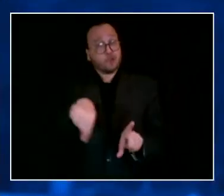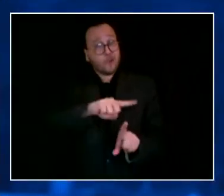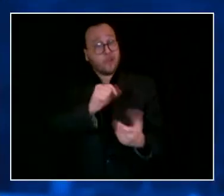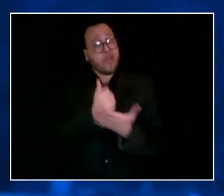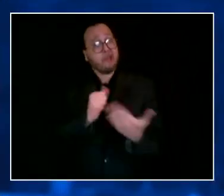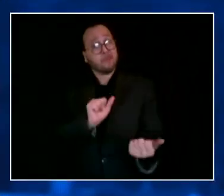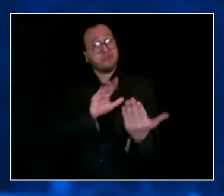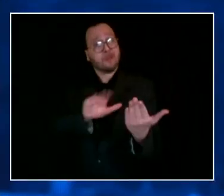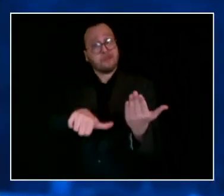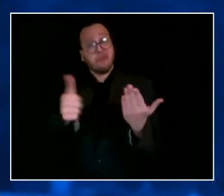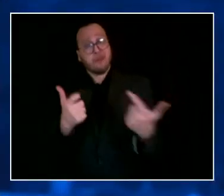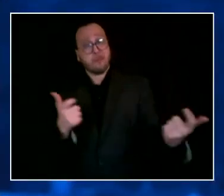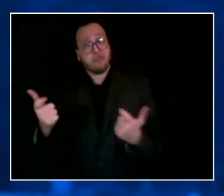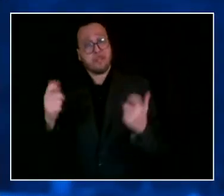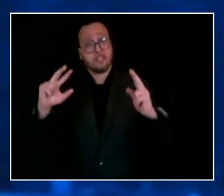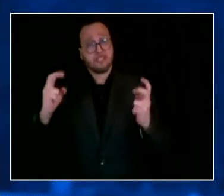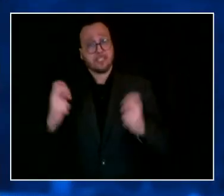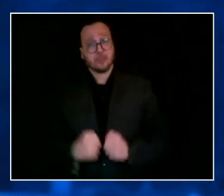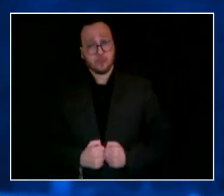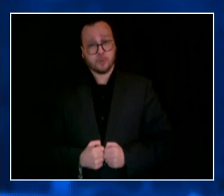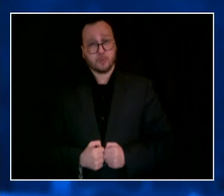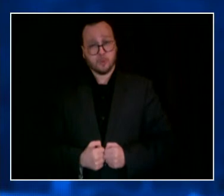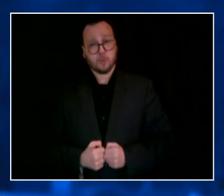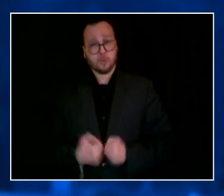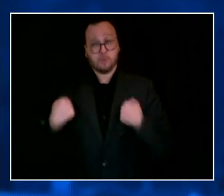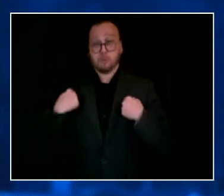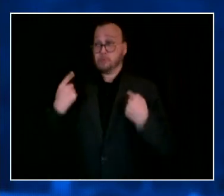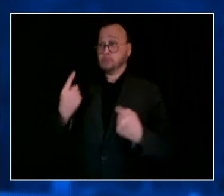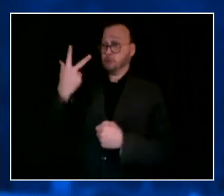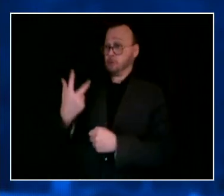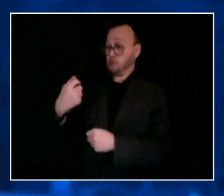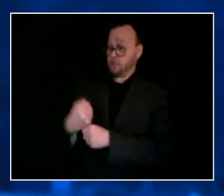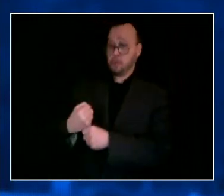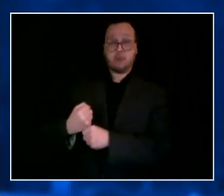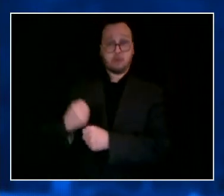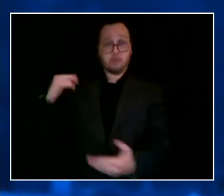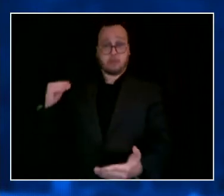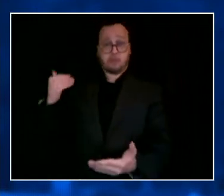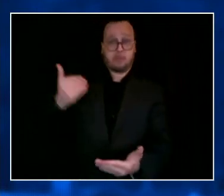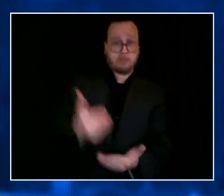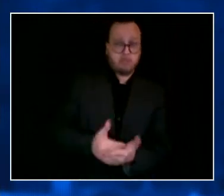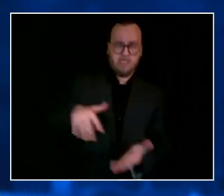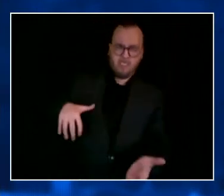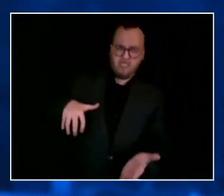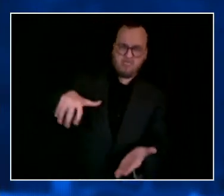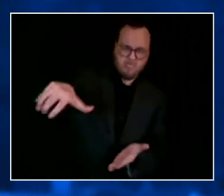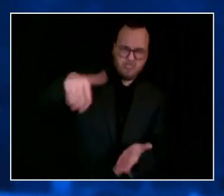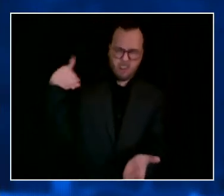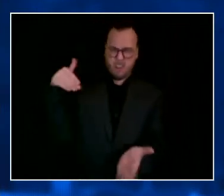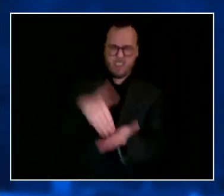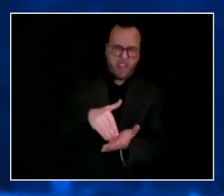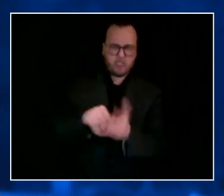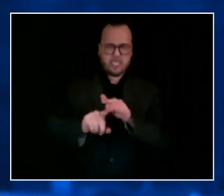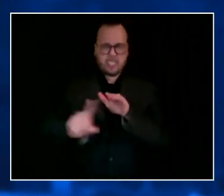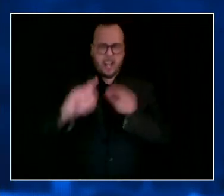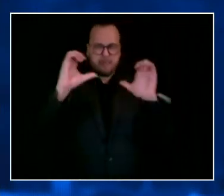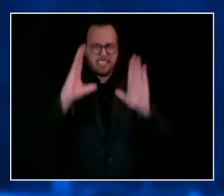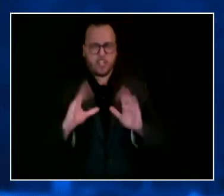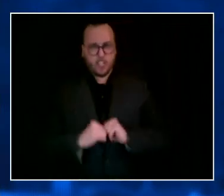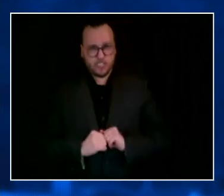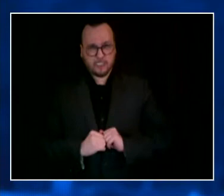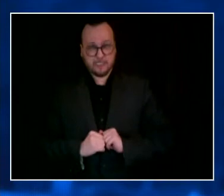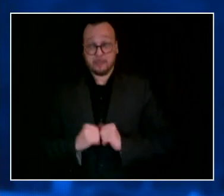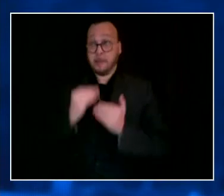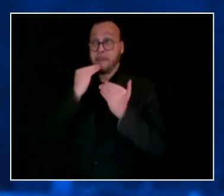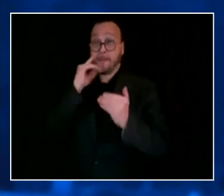major issue. Over the past 3 years, the arrival of thousands of asylum seekers. Thanks to our